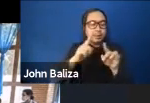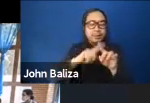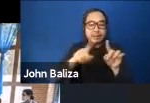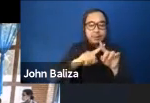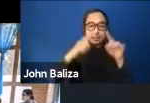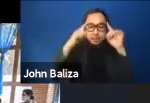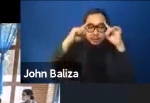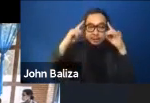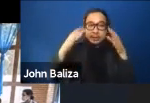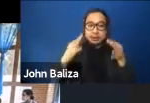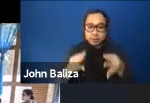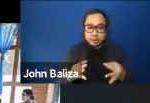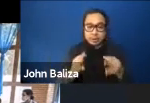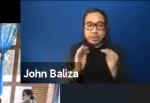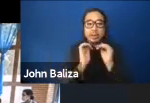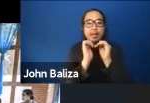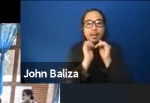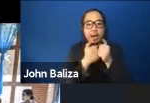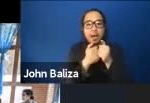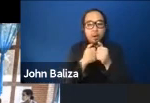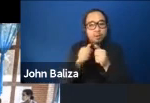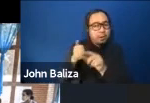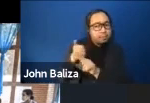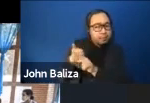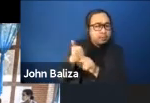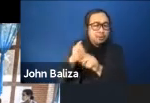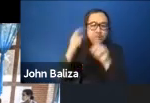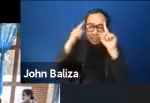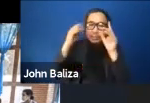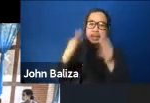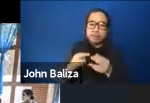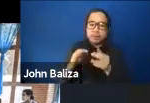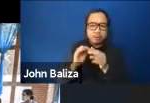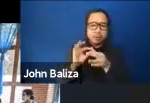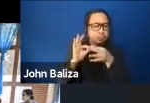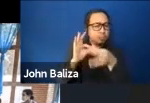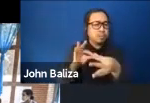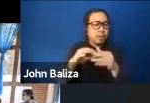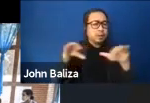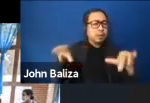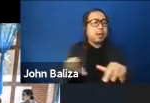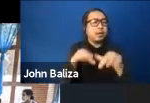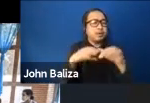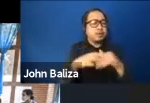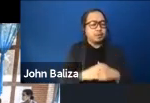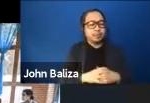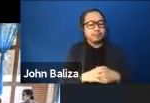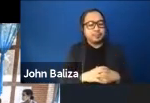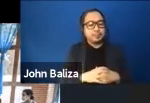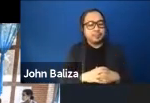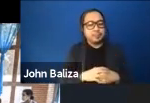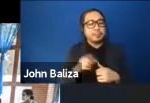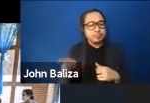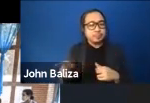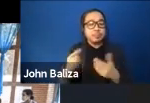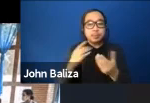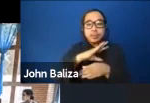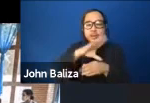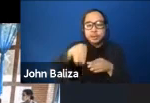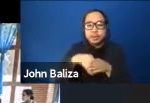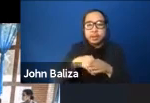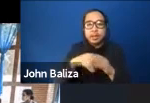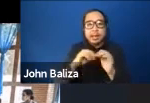how they should make that decision and taking the actions. And that's including how we use